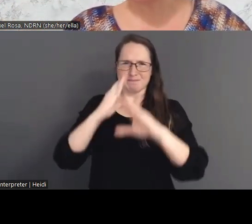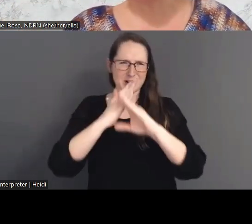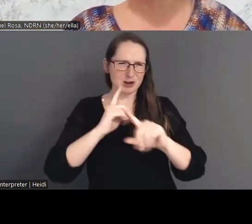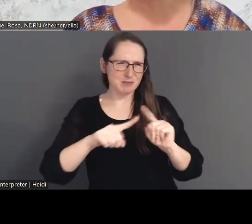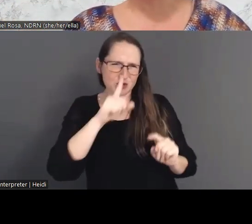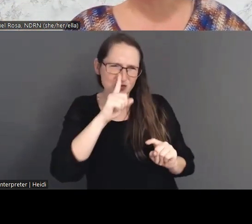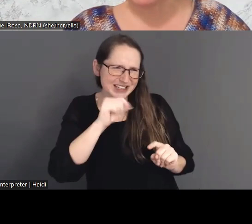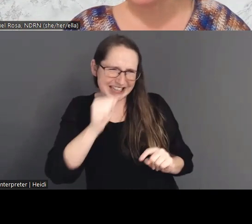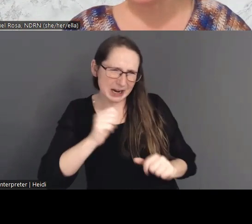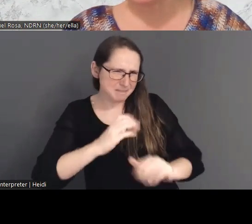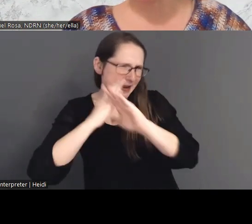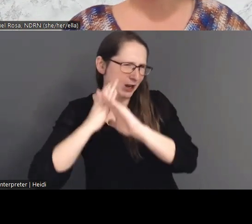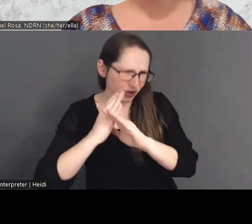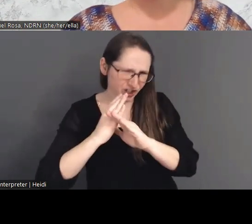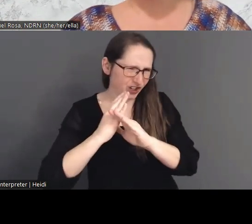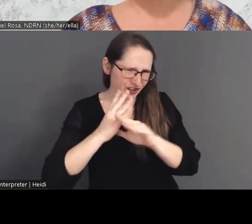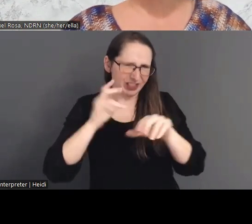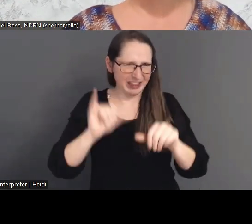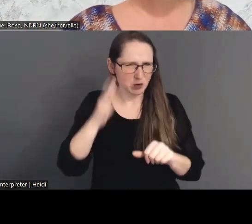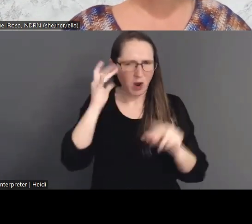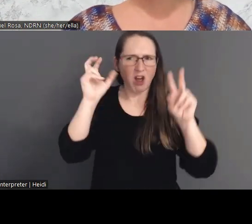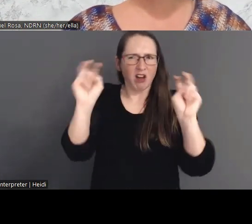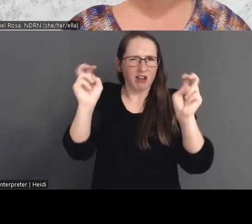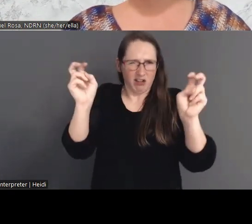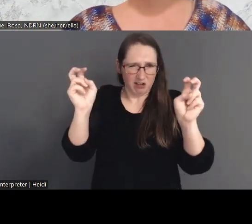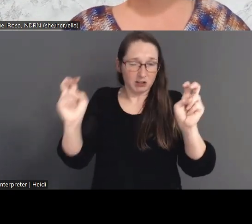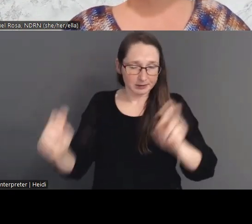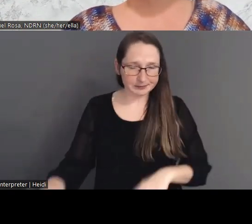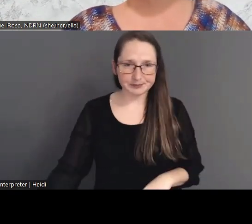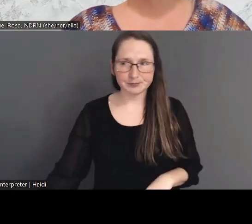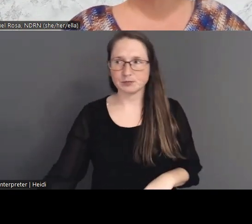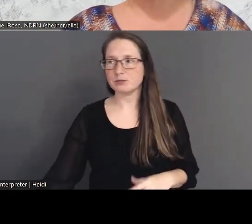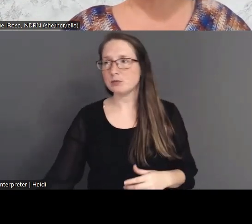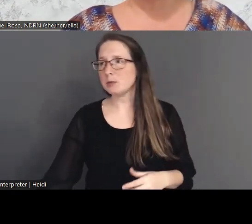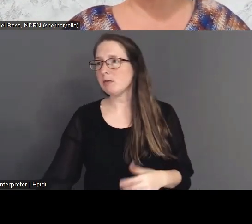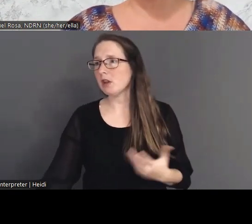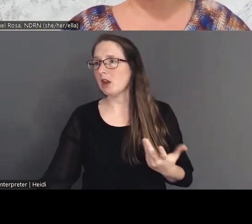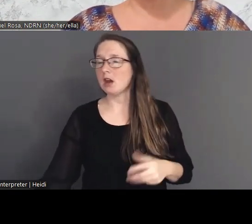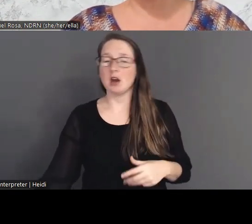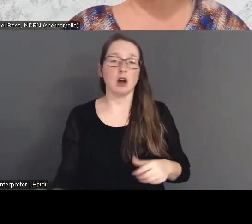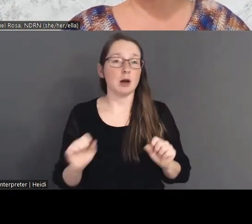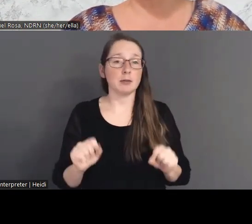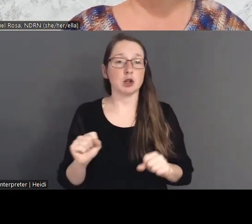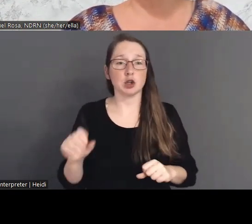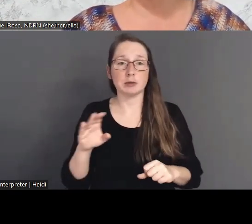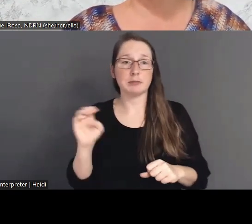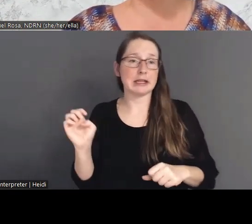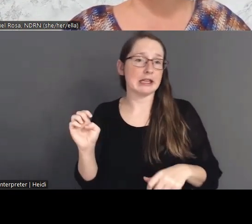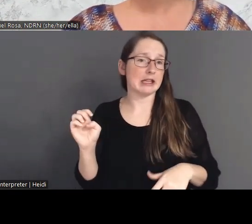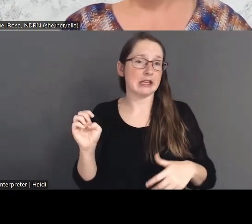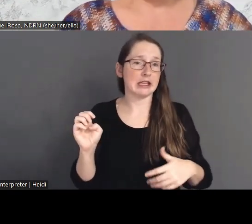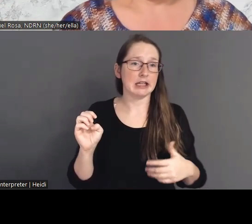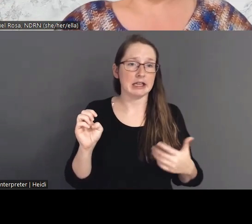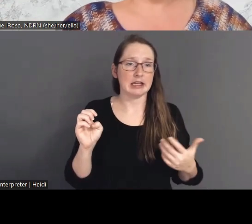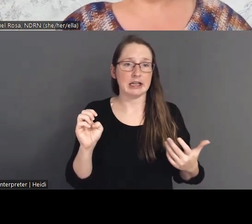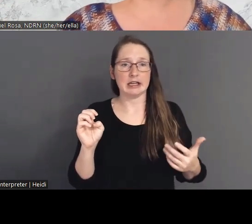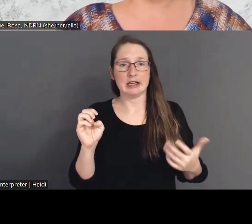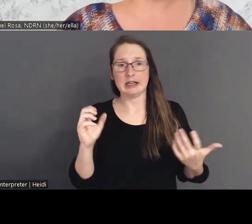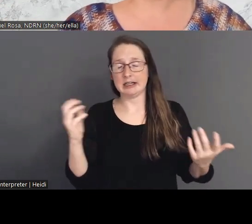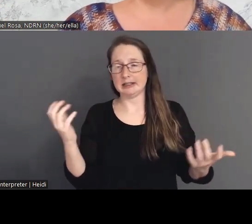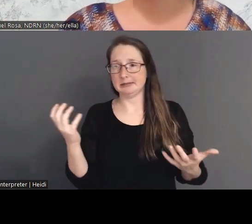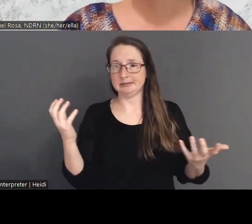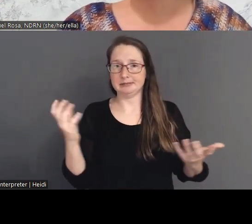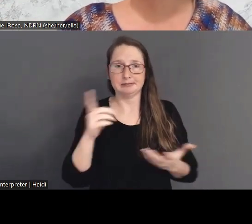really is a barrier. It could be a number of things, right? It could be